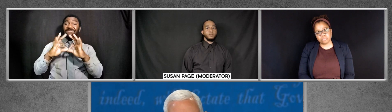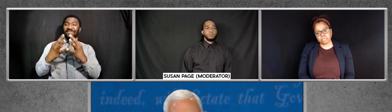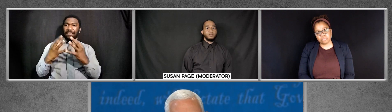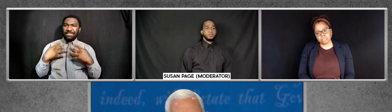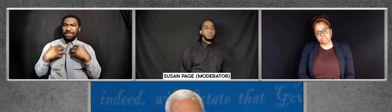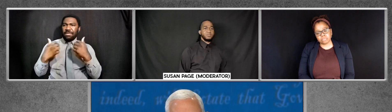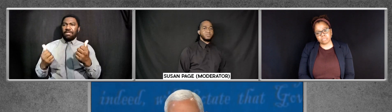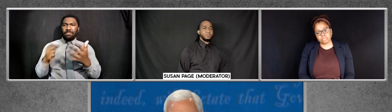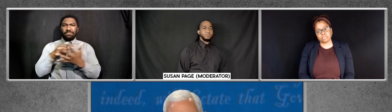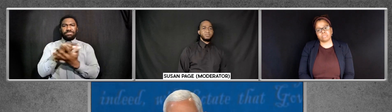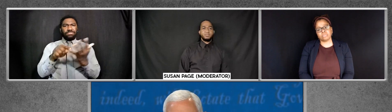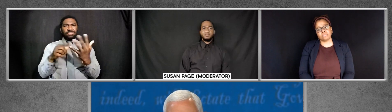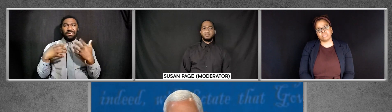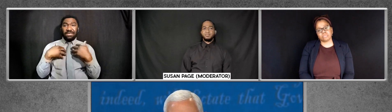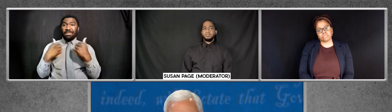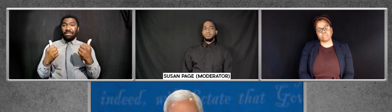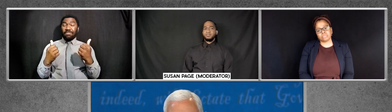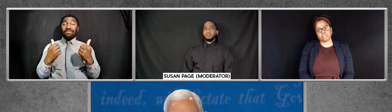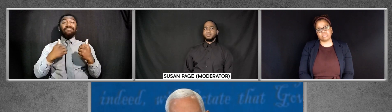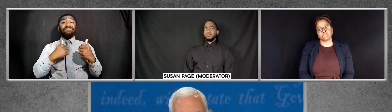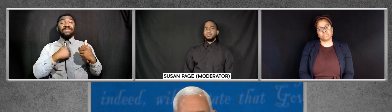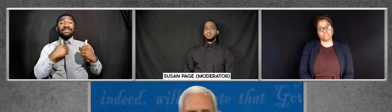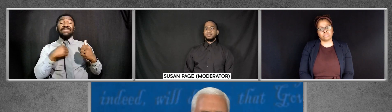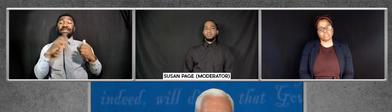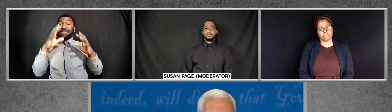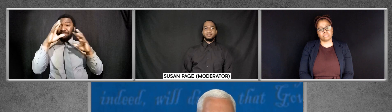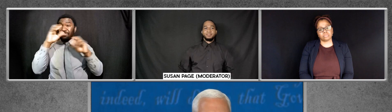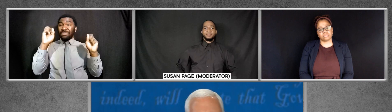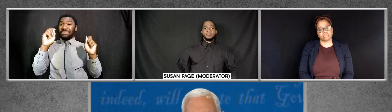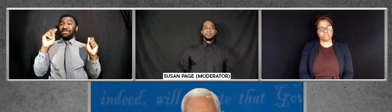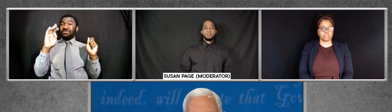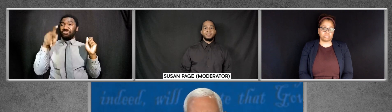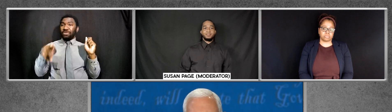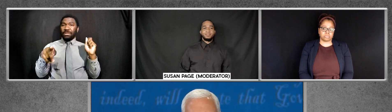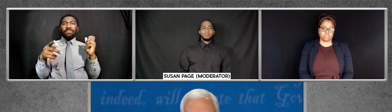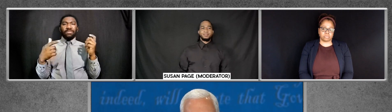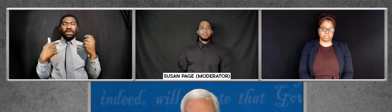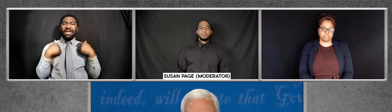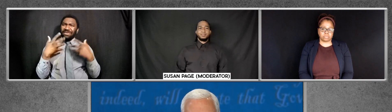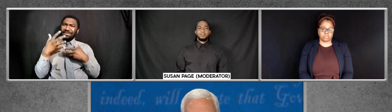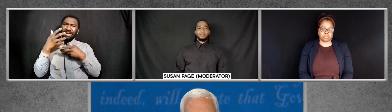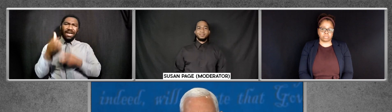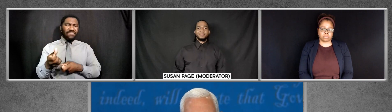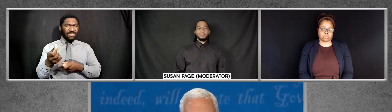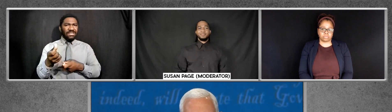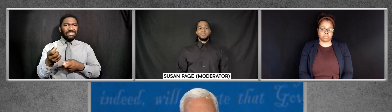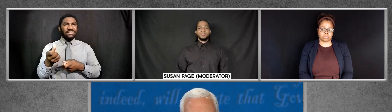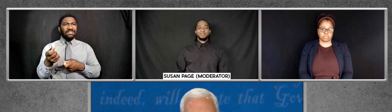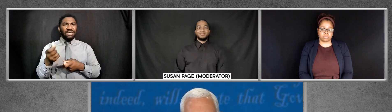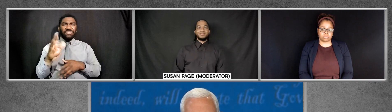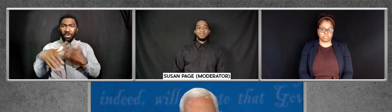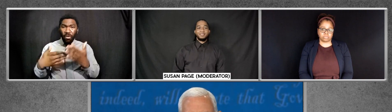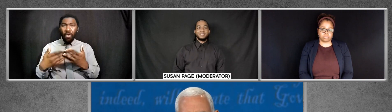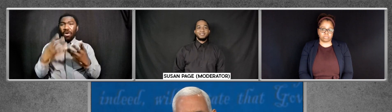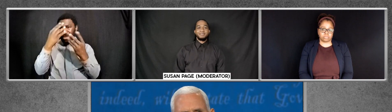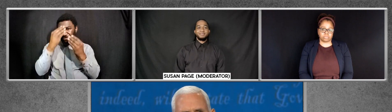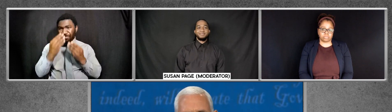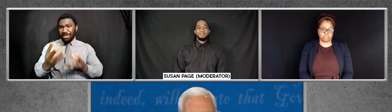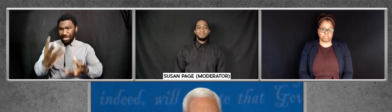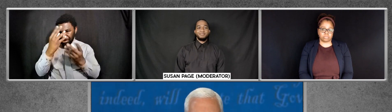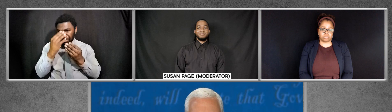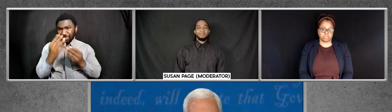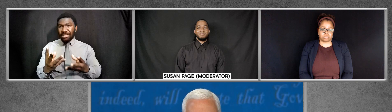confidence in the American people and their ability to take that information and put it into practice. In the